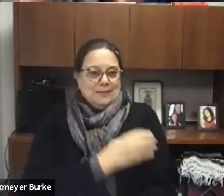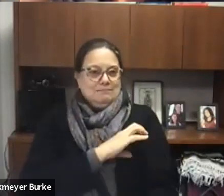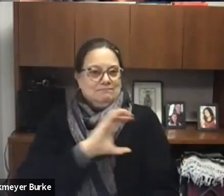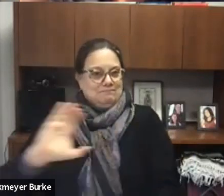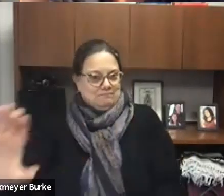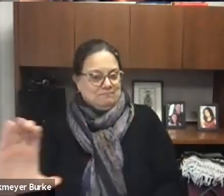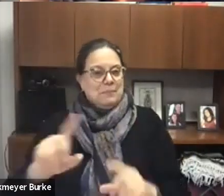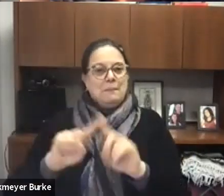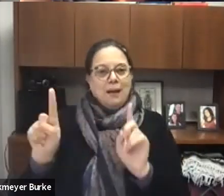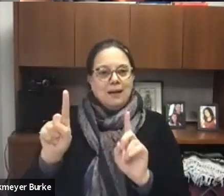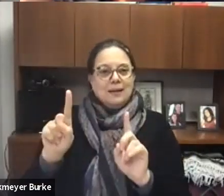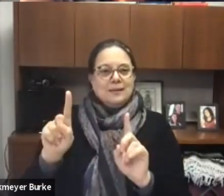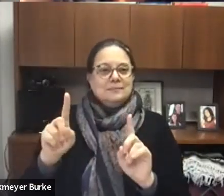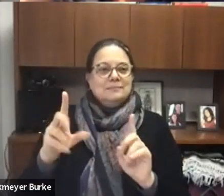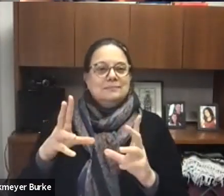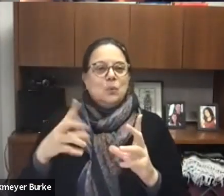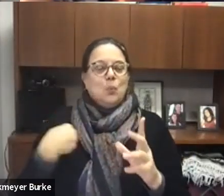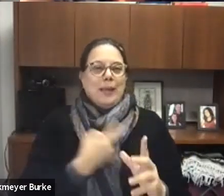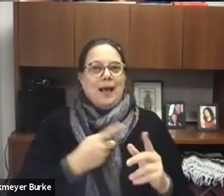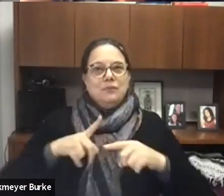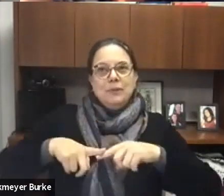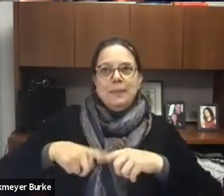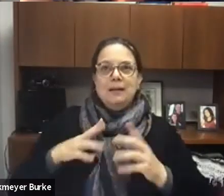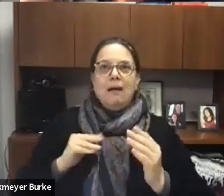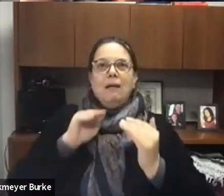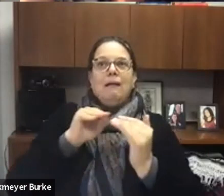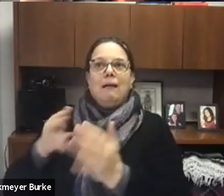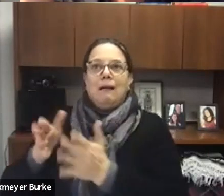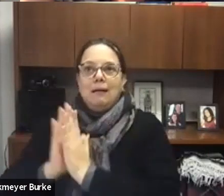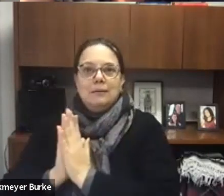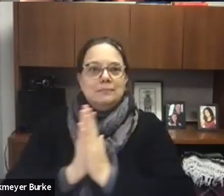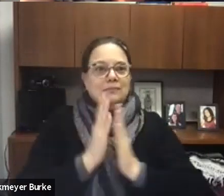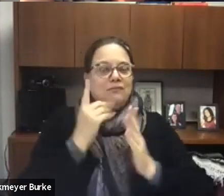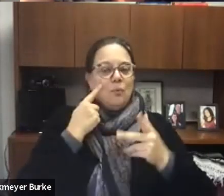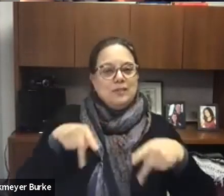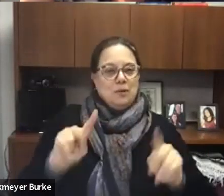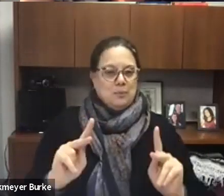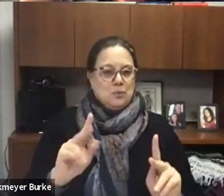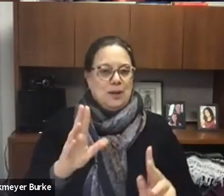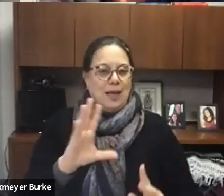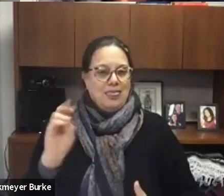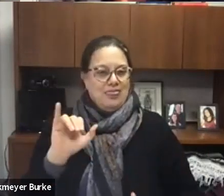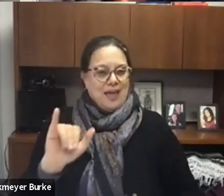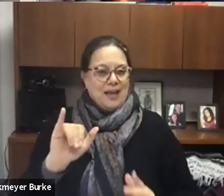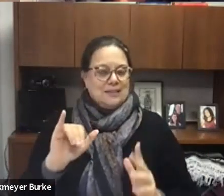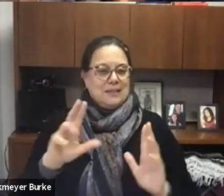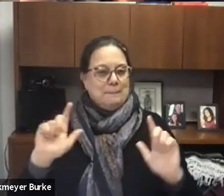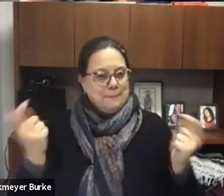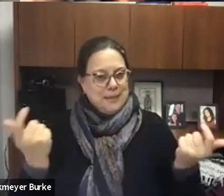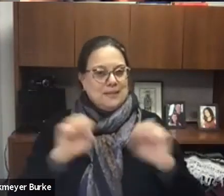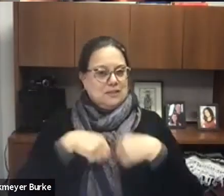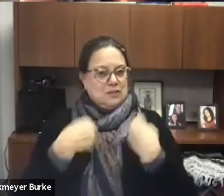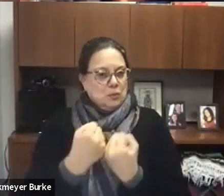resources that allows for empowerment. And so we have to depend on asking colleagues,